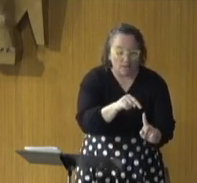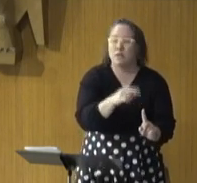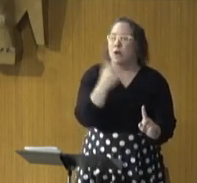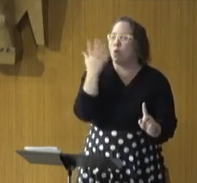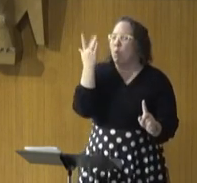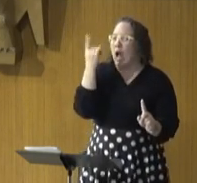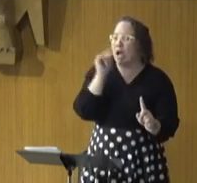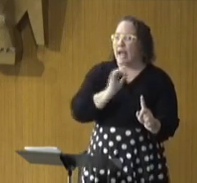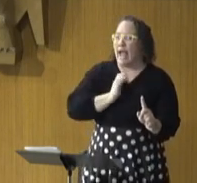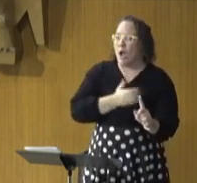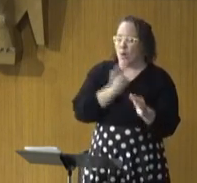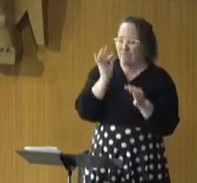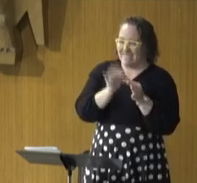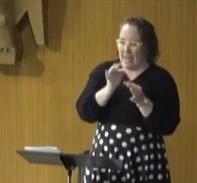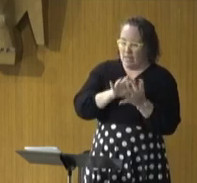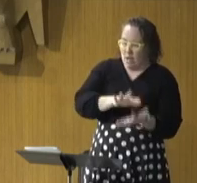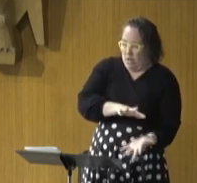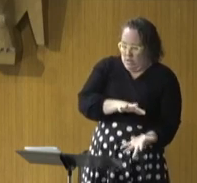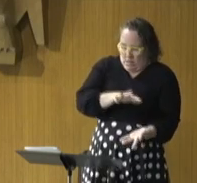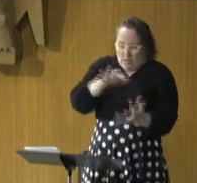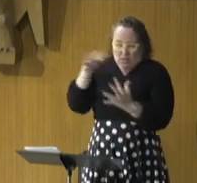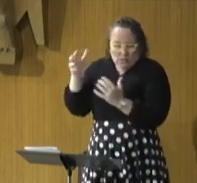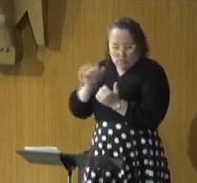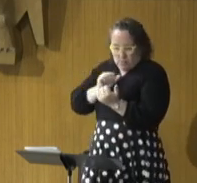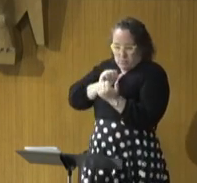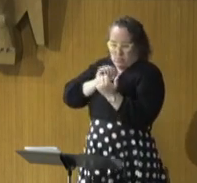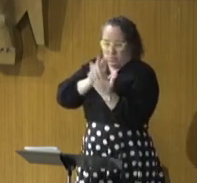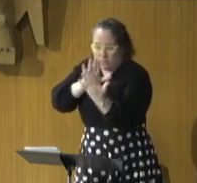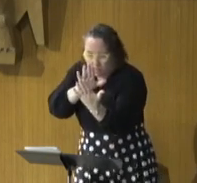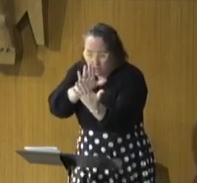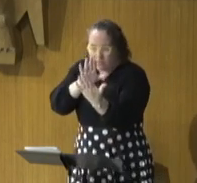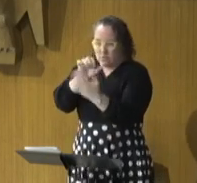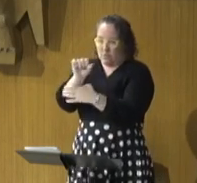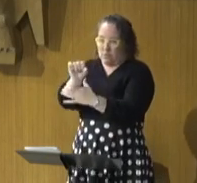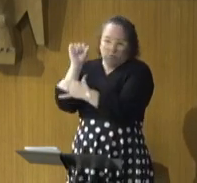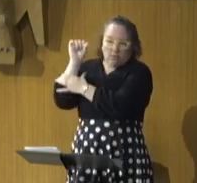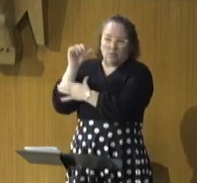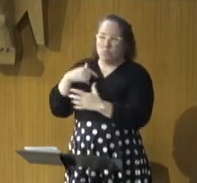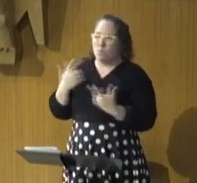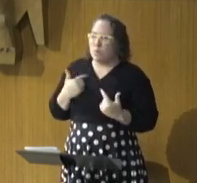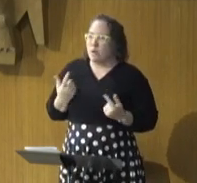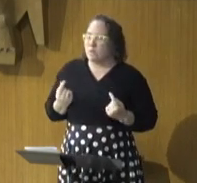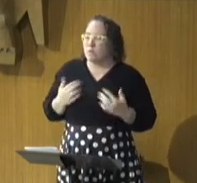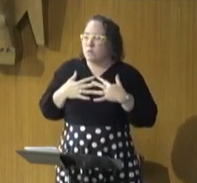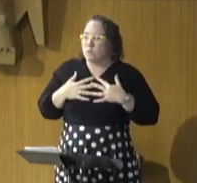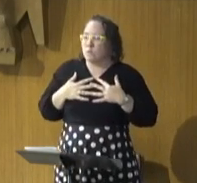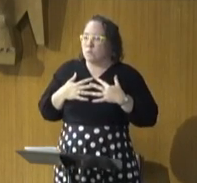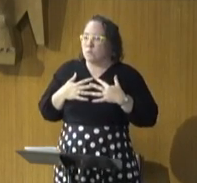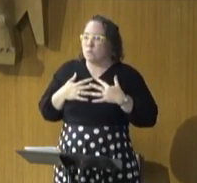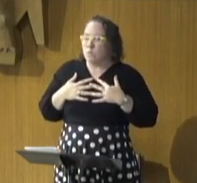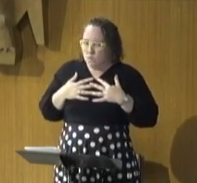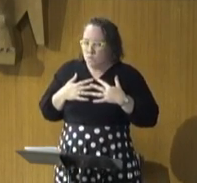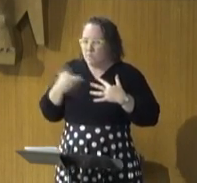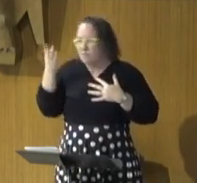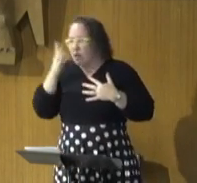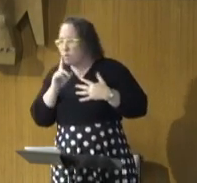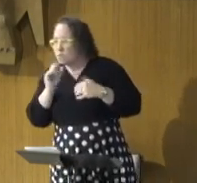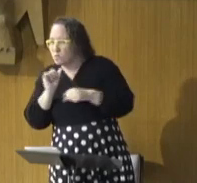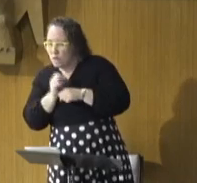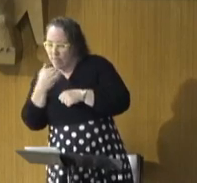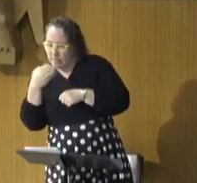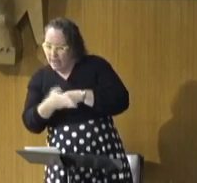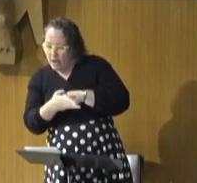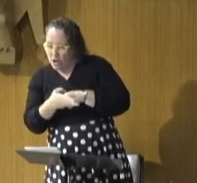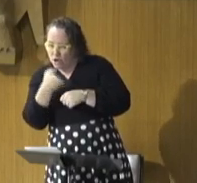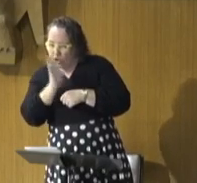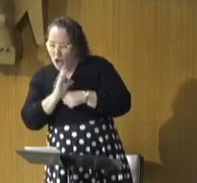one's faith, a period of confronting your own beliefs, doubts, and questions about whether or not God is real and whether or